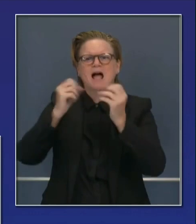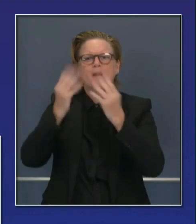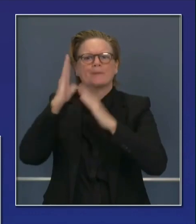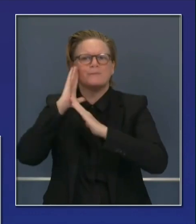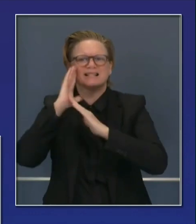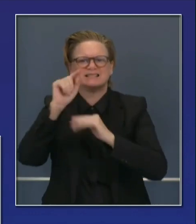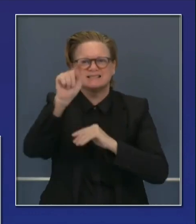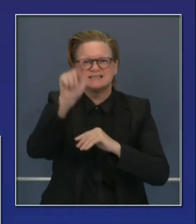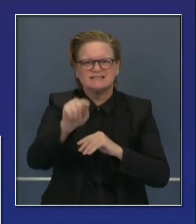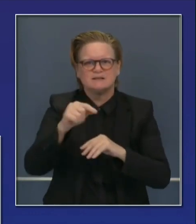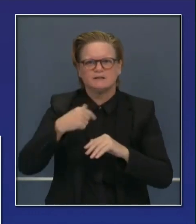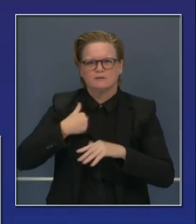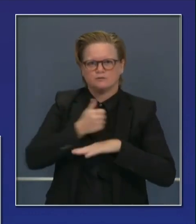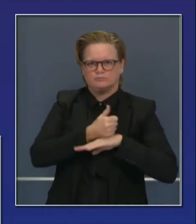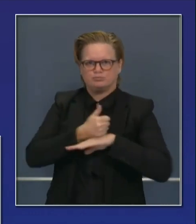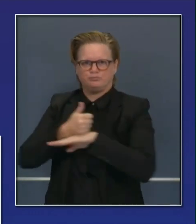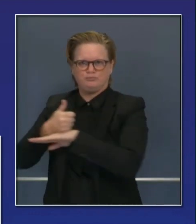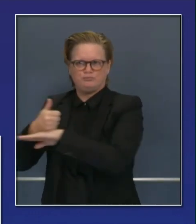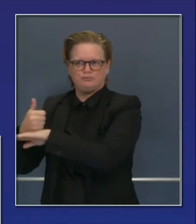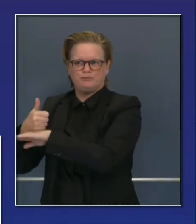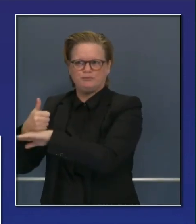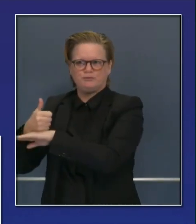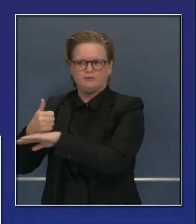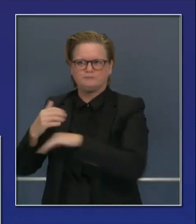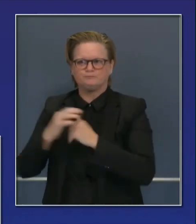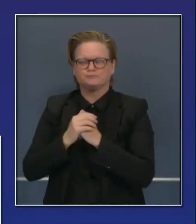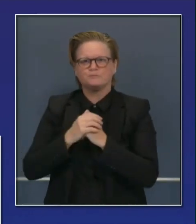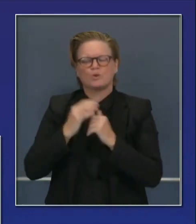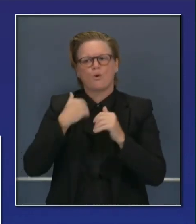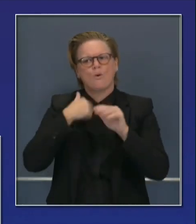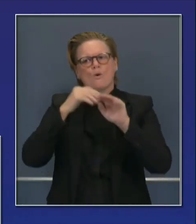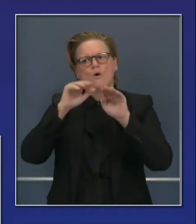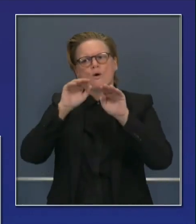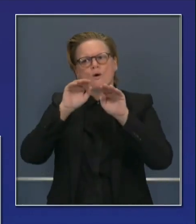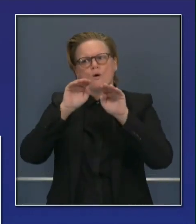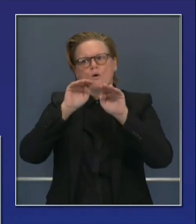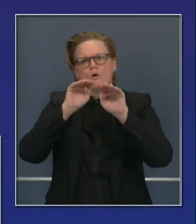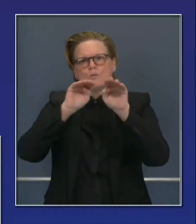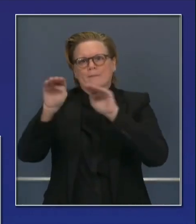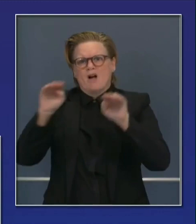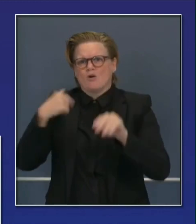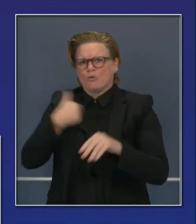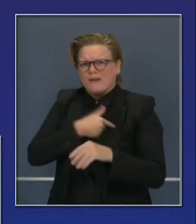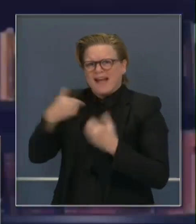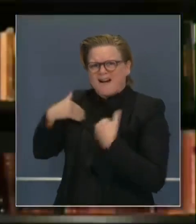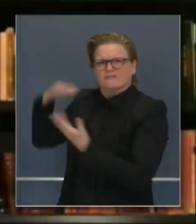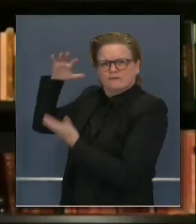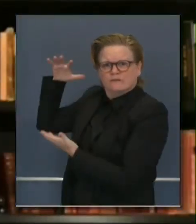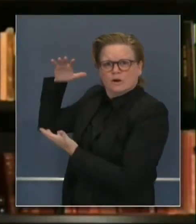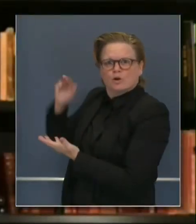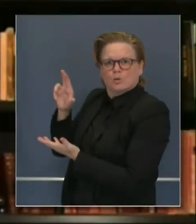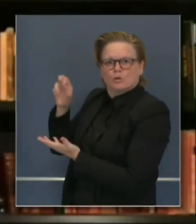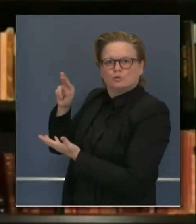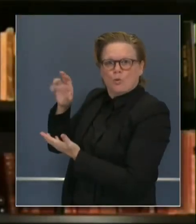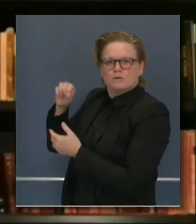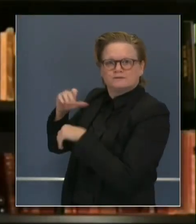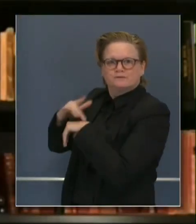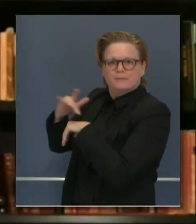but just wanted to remind you of this important additional resource that we are adding.